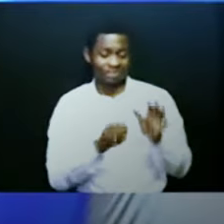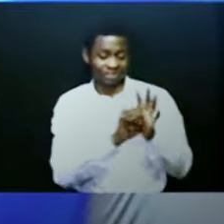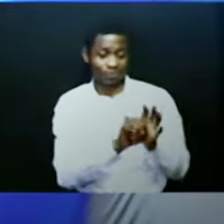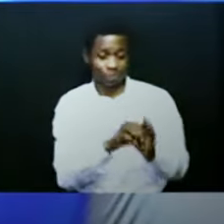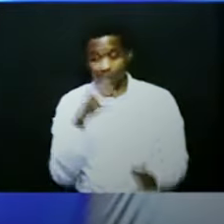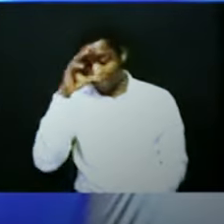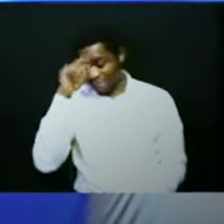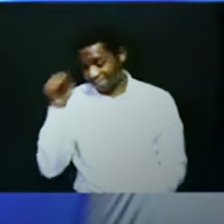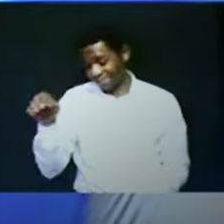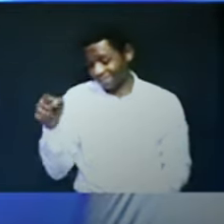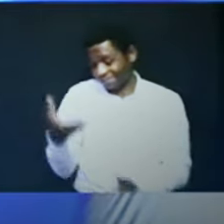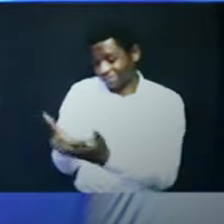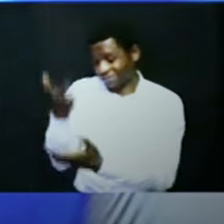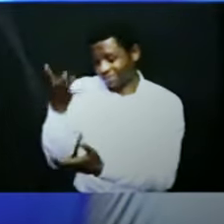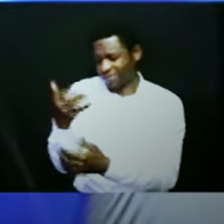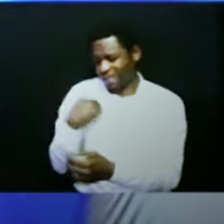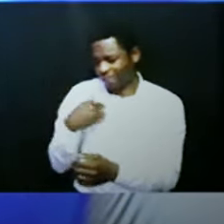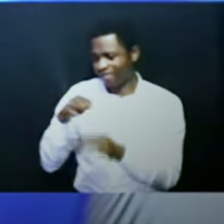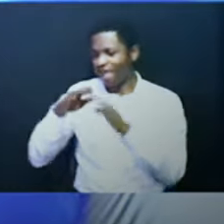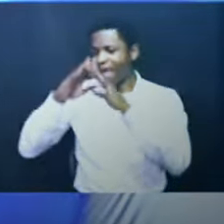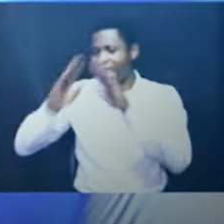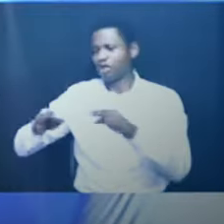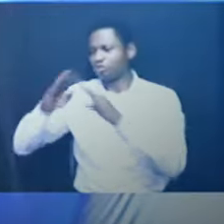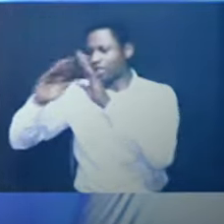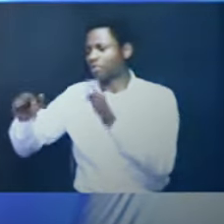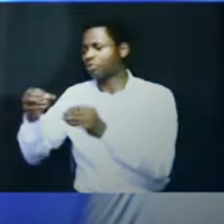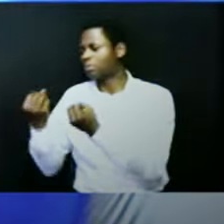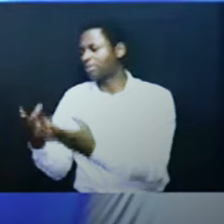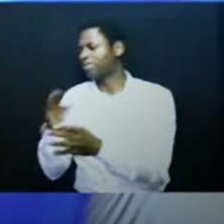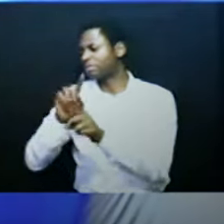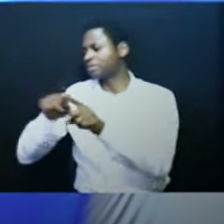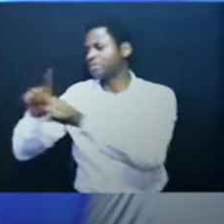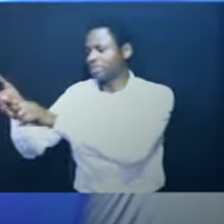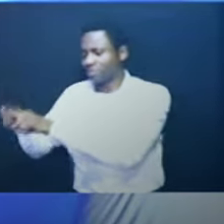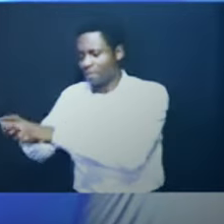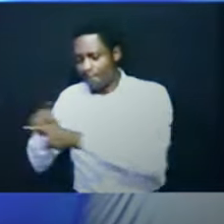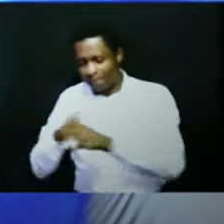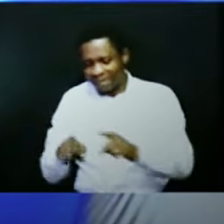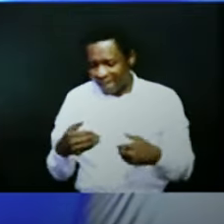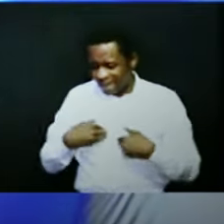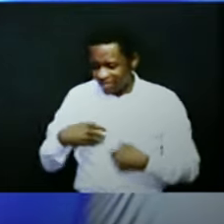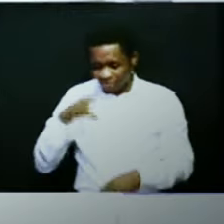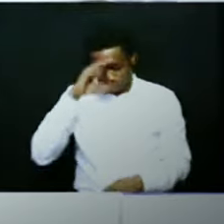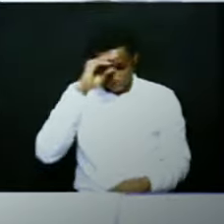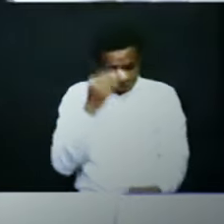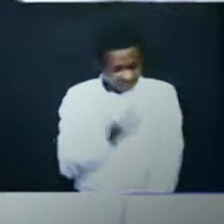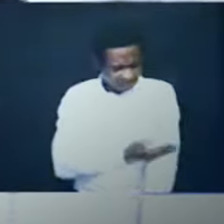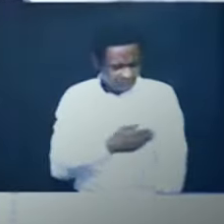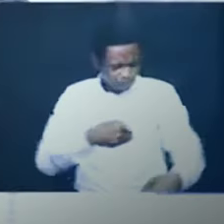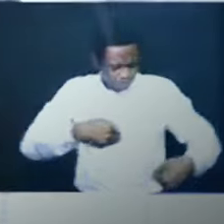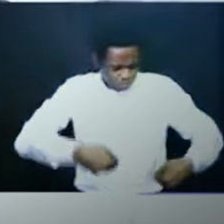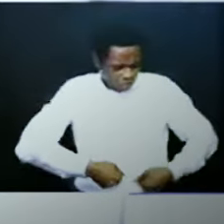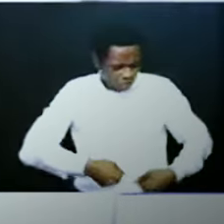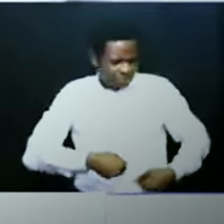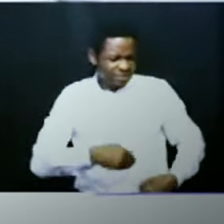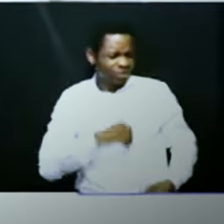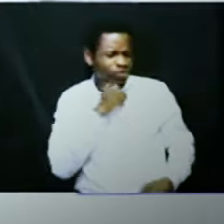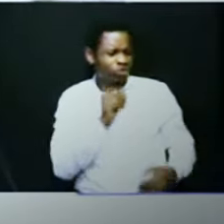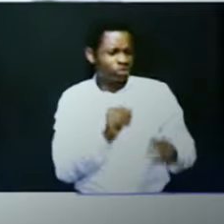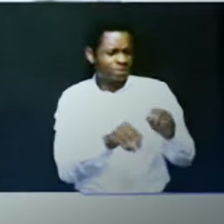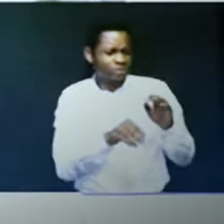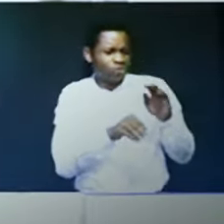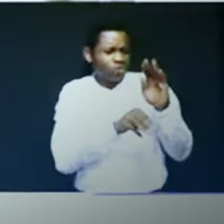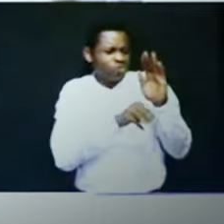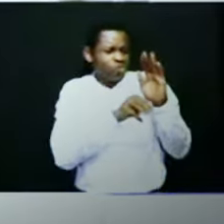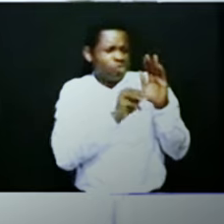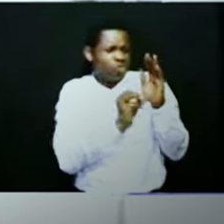child. She did you follow no? It is he's underage. Onini. And the Bible says there's no